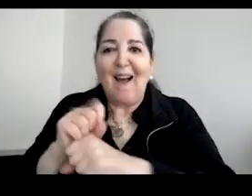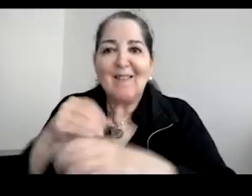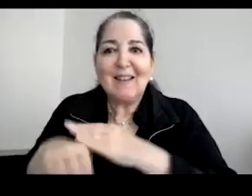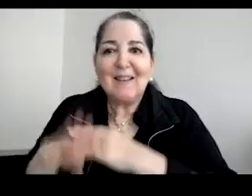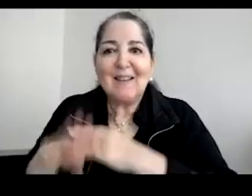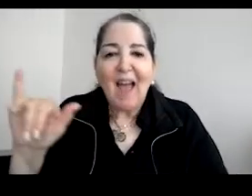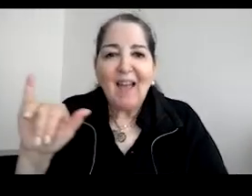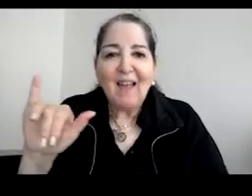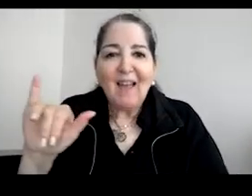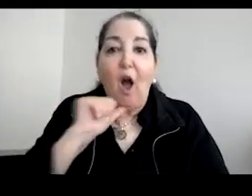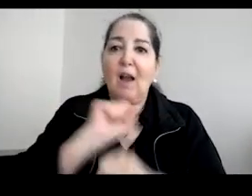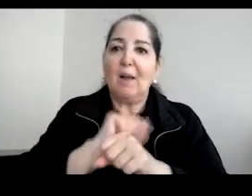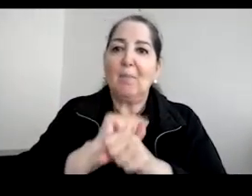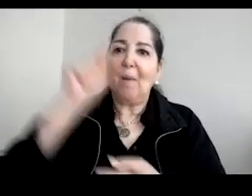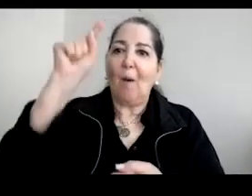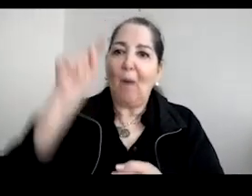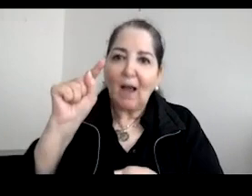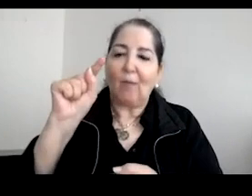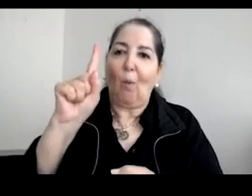about 1 percentage point, down to